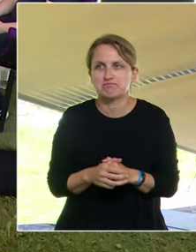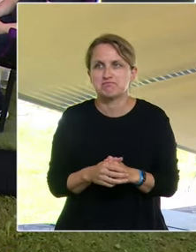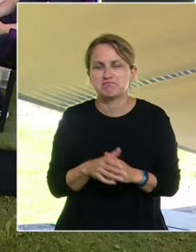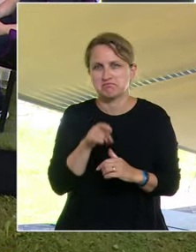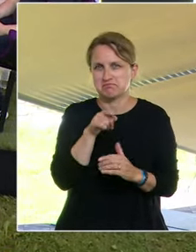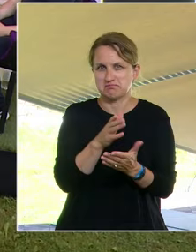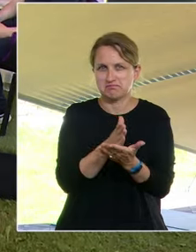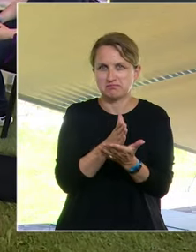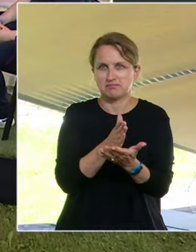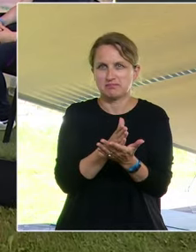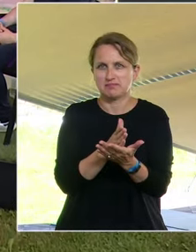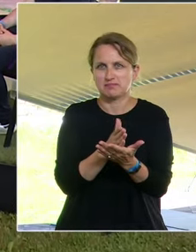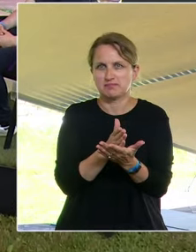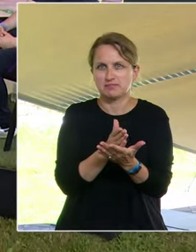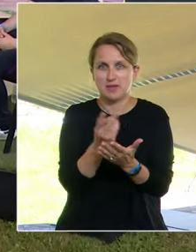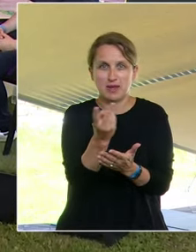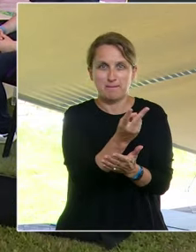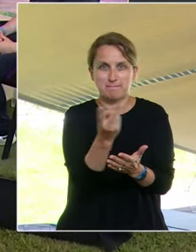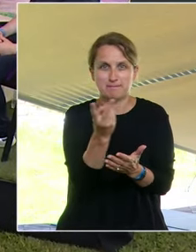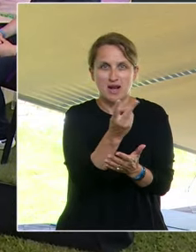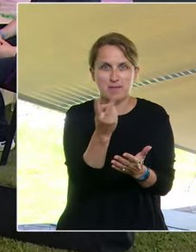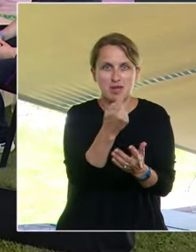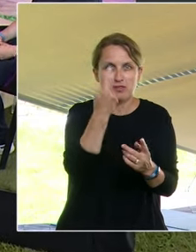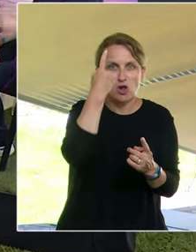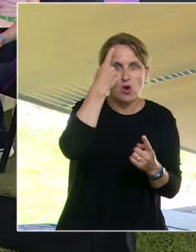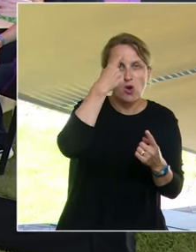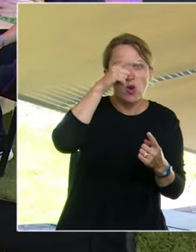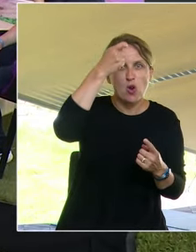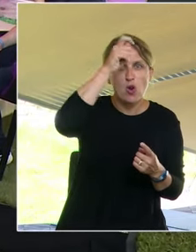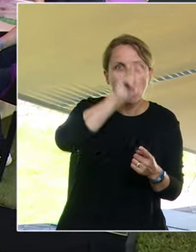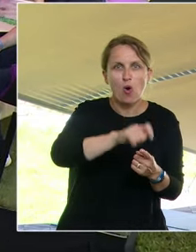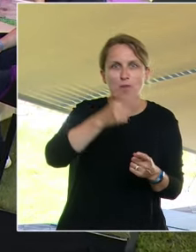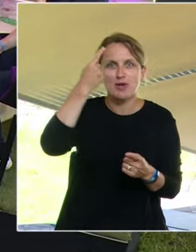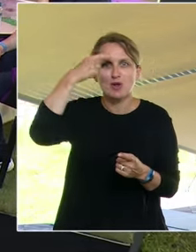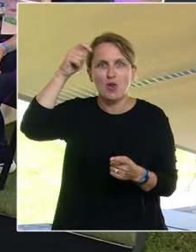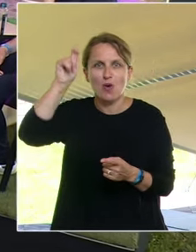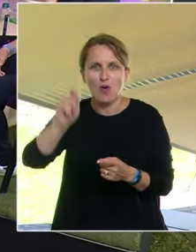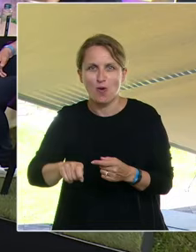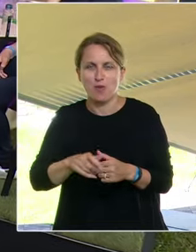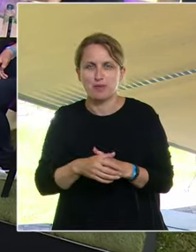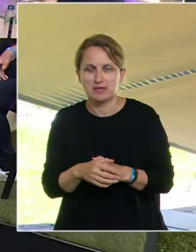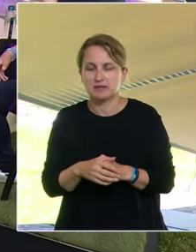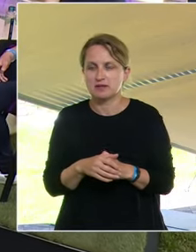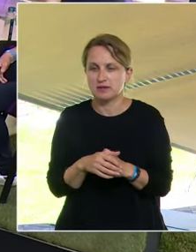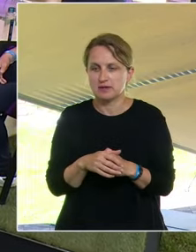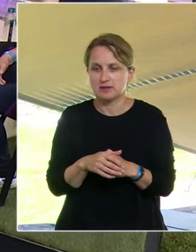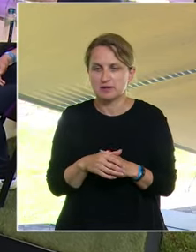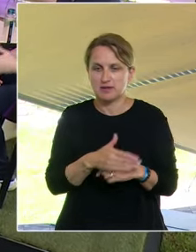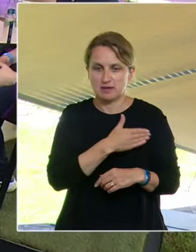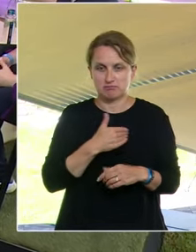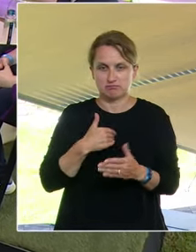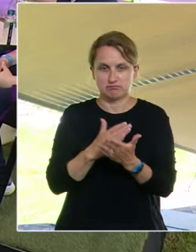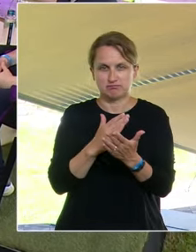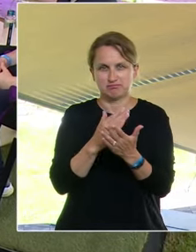Because they're both in creation. And it was obvious that we will evolve